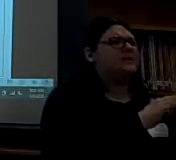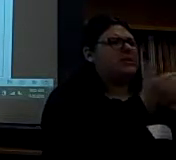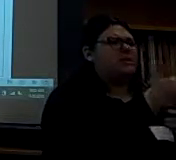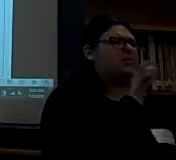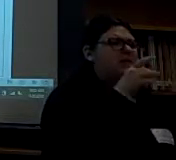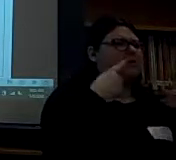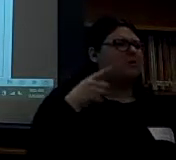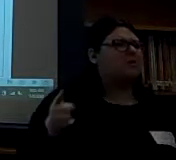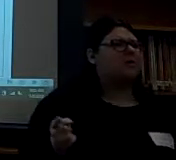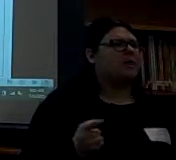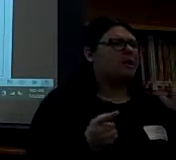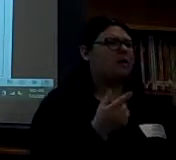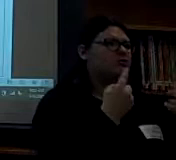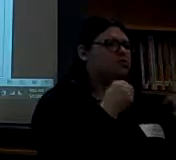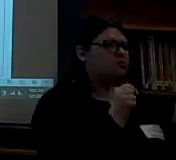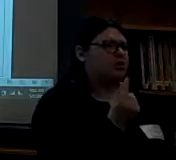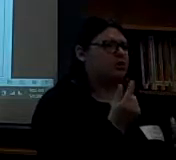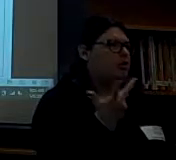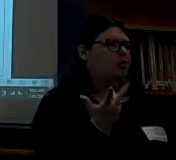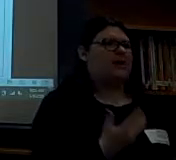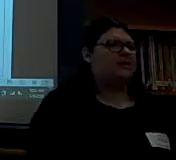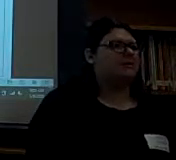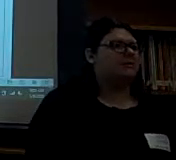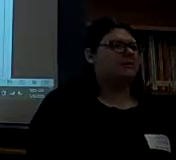work? What would you try to do?